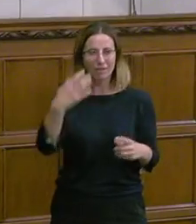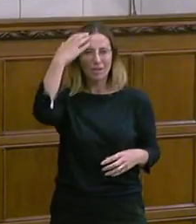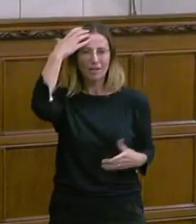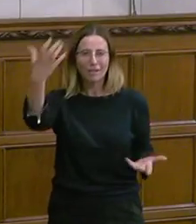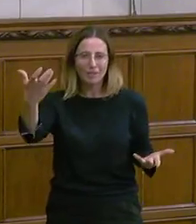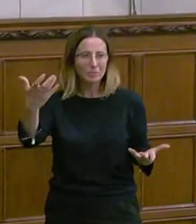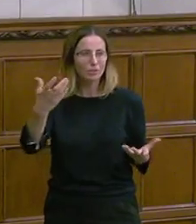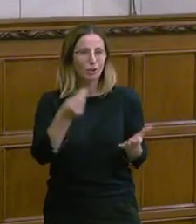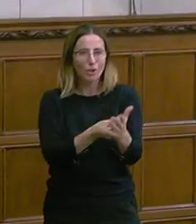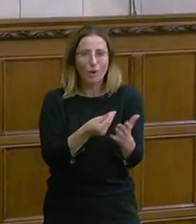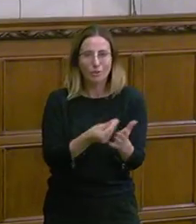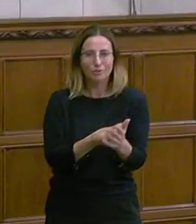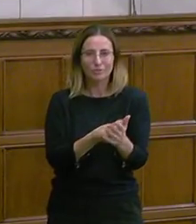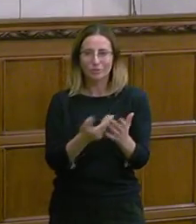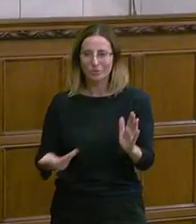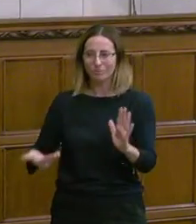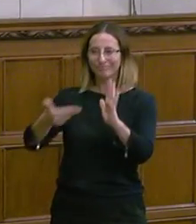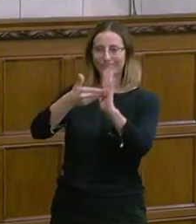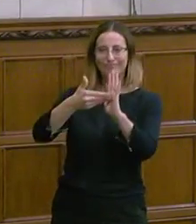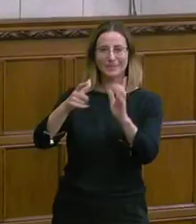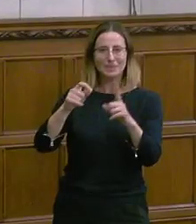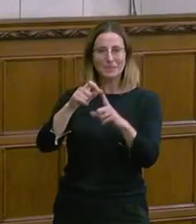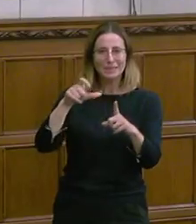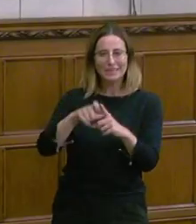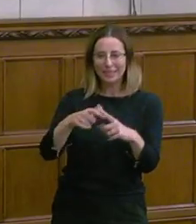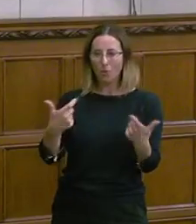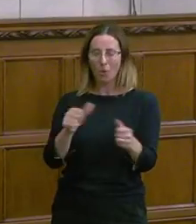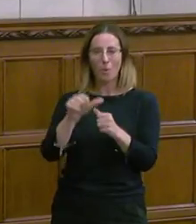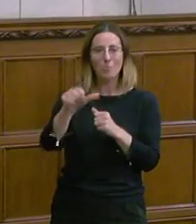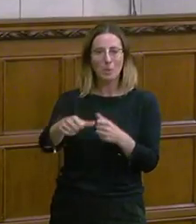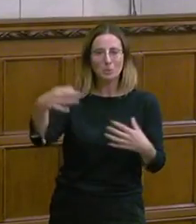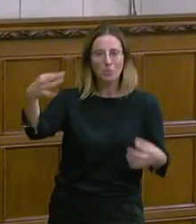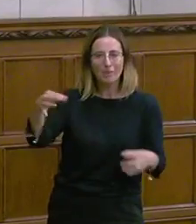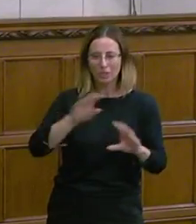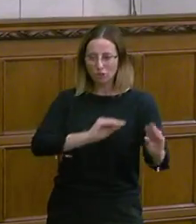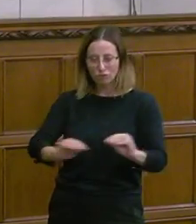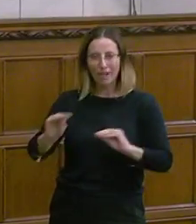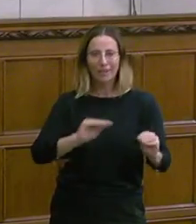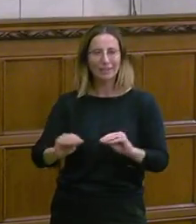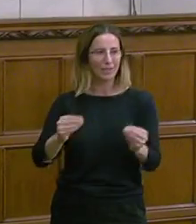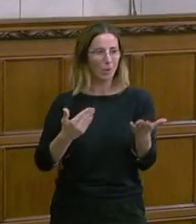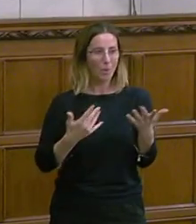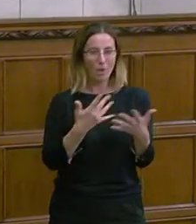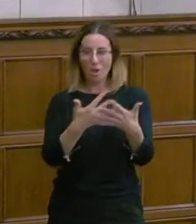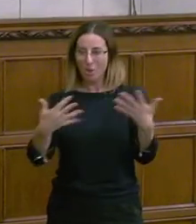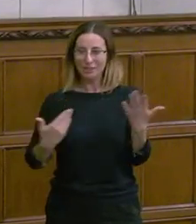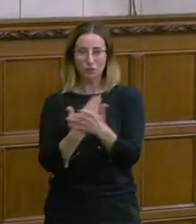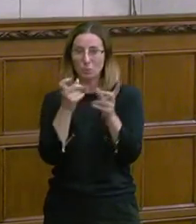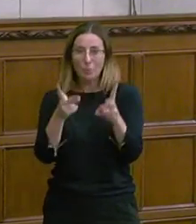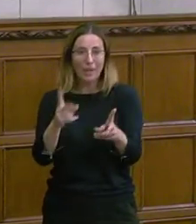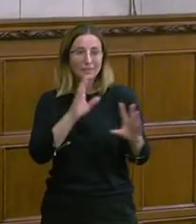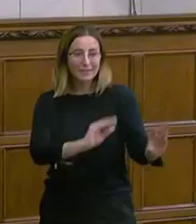nothing as part of the BEd or the post-qualification PGCE or the new ways of teaching that come through.